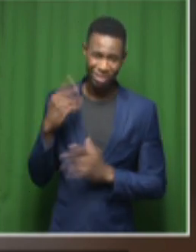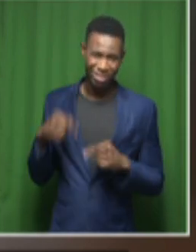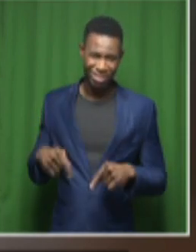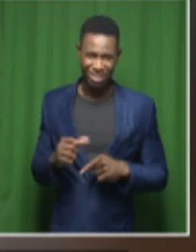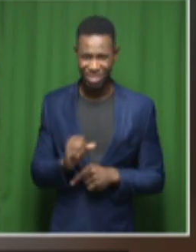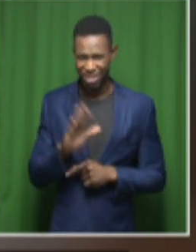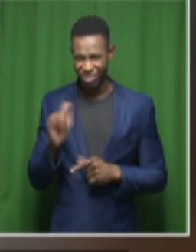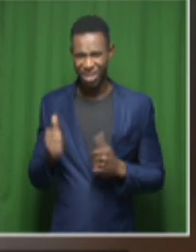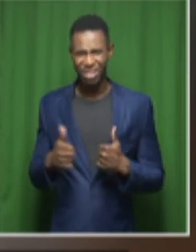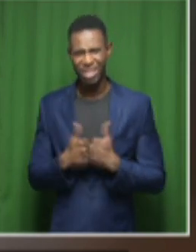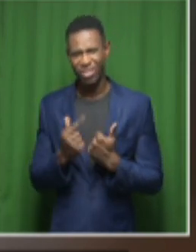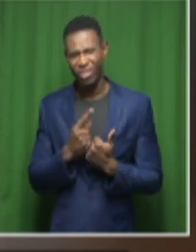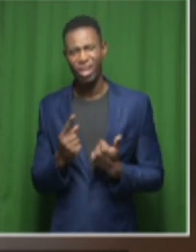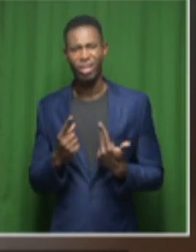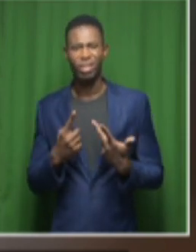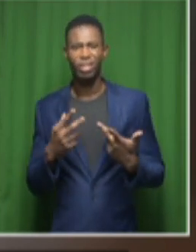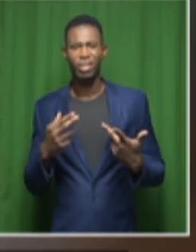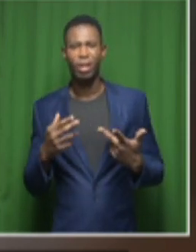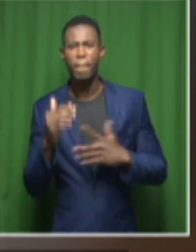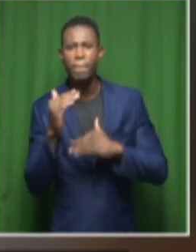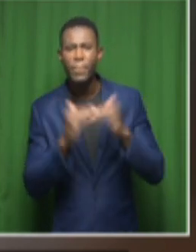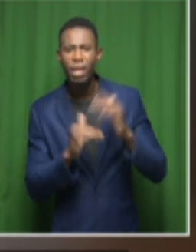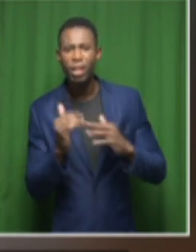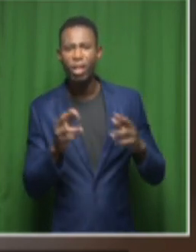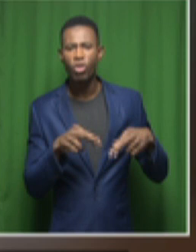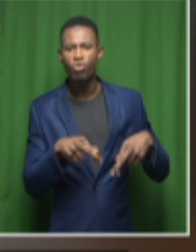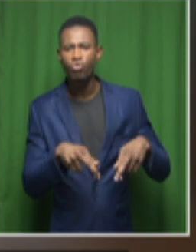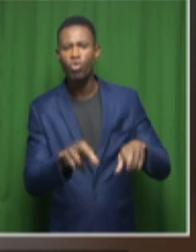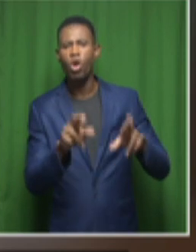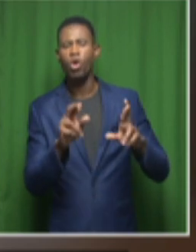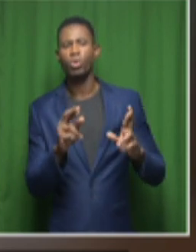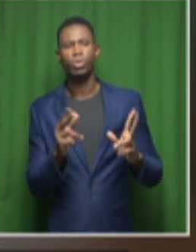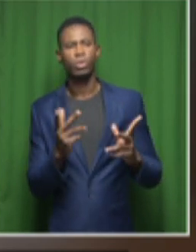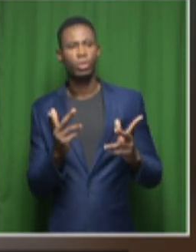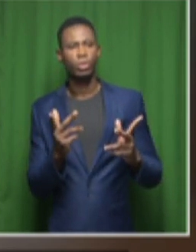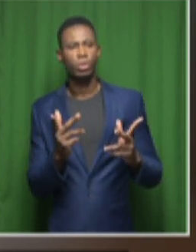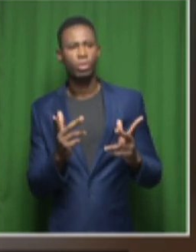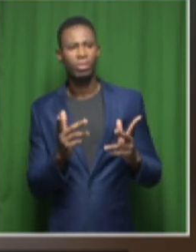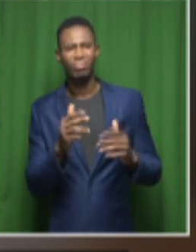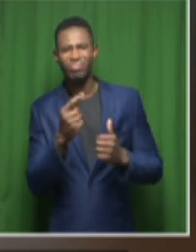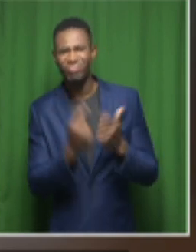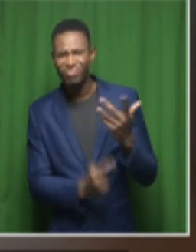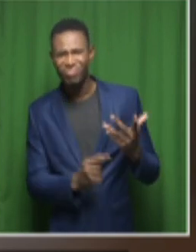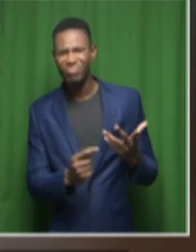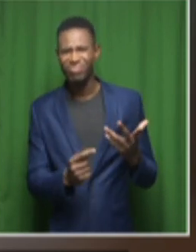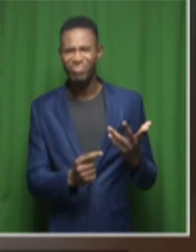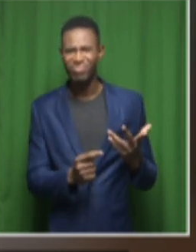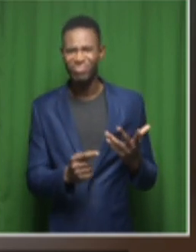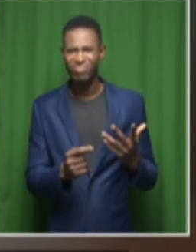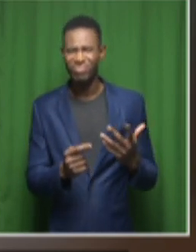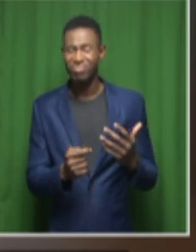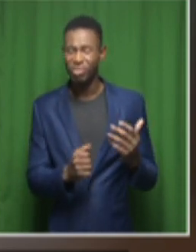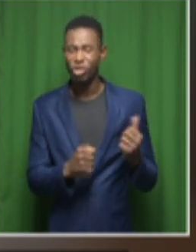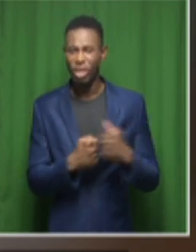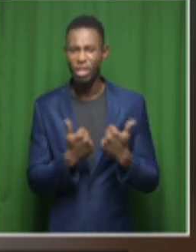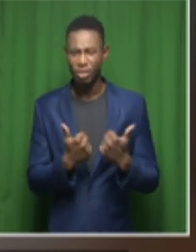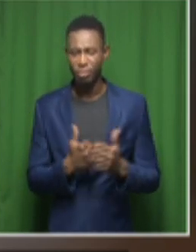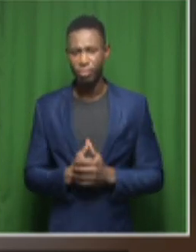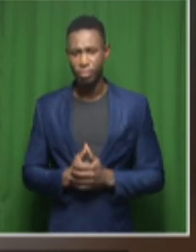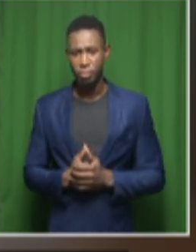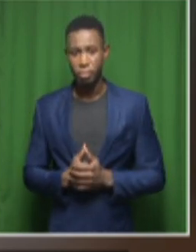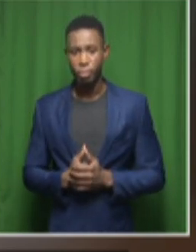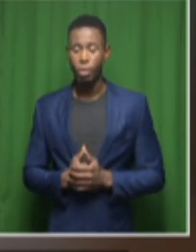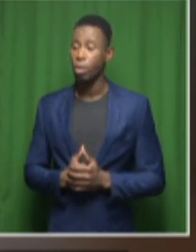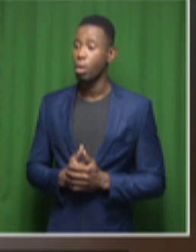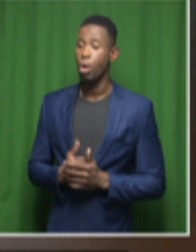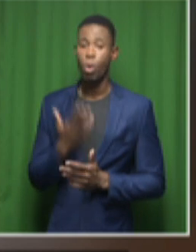as infrastructure challenges or the recognition of First Nations people. Right, right. Do you want to share more on the Art Bank